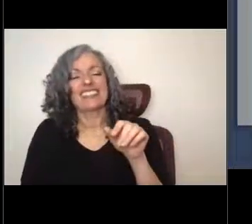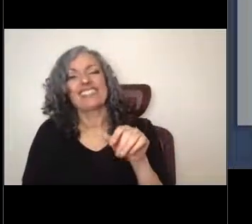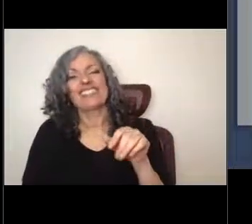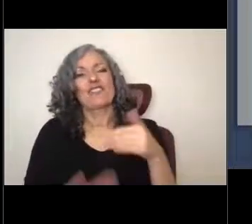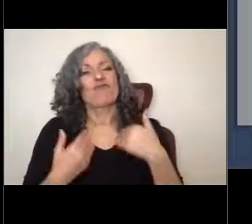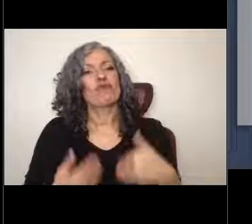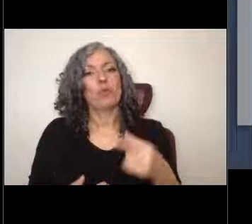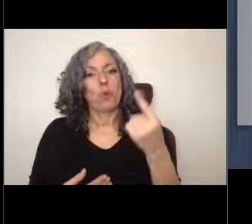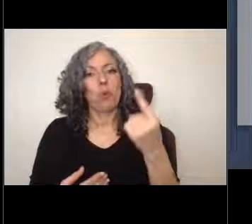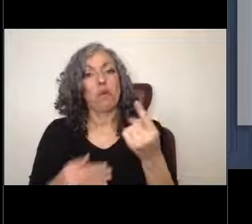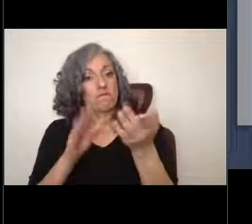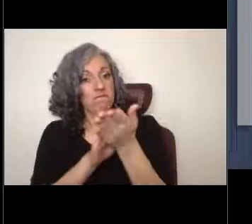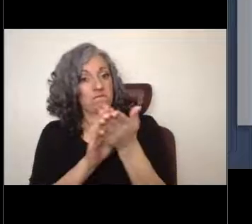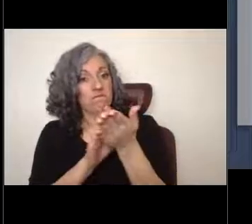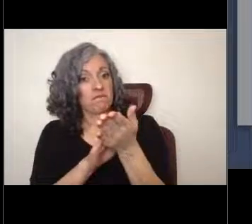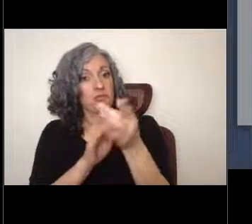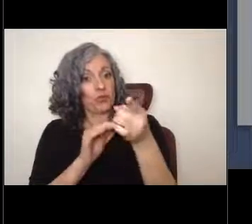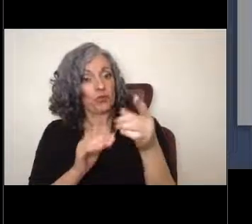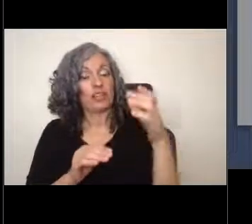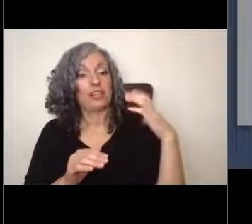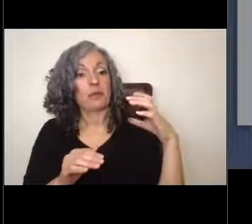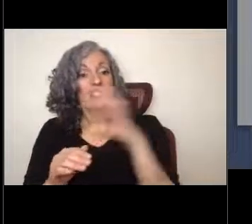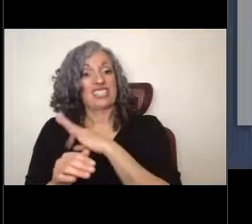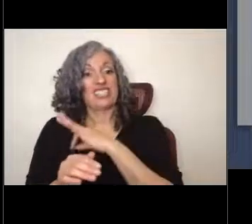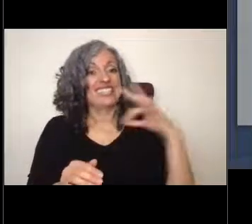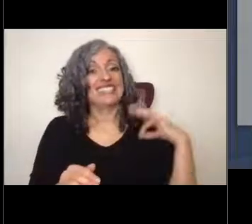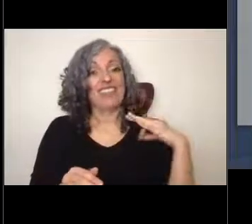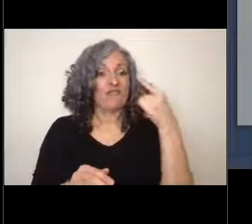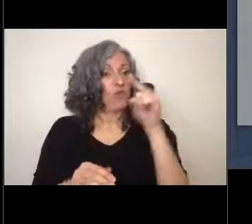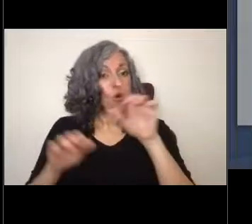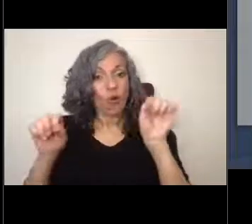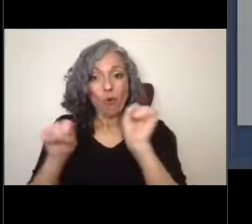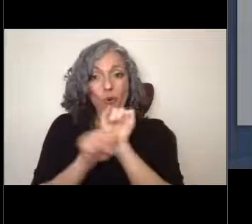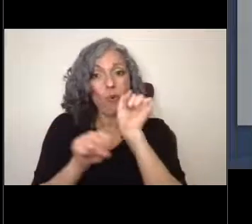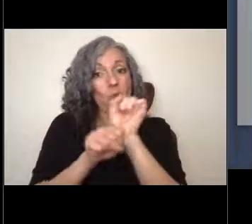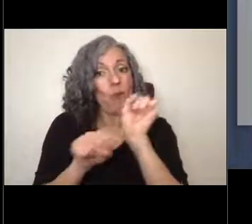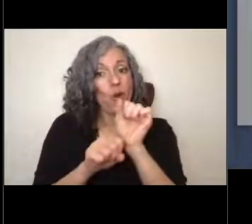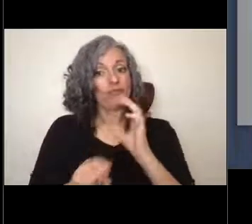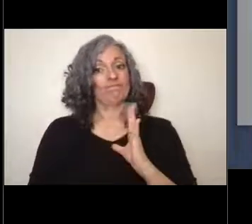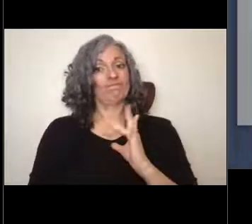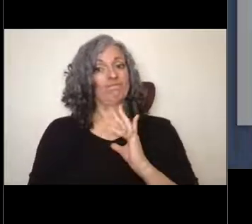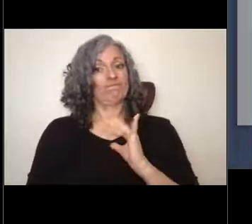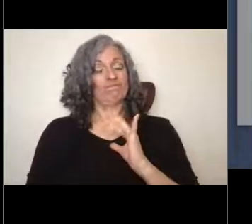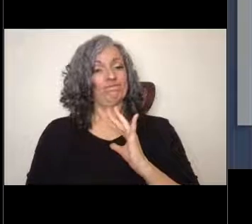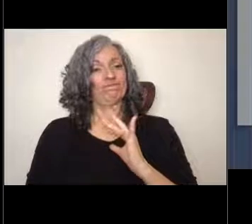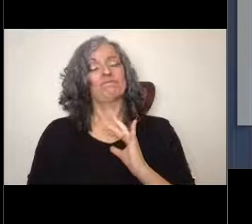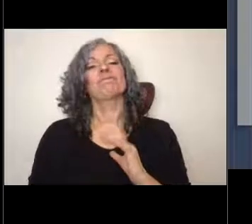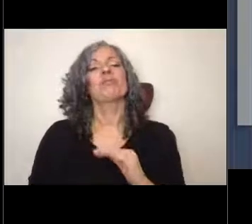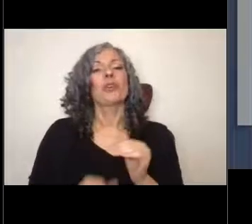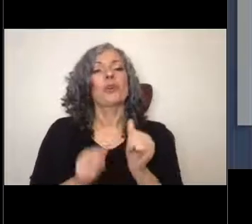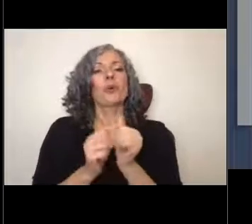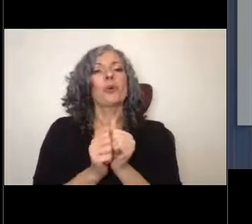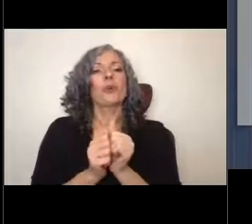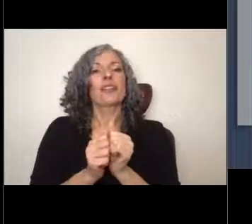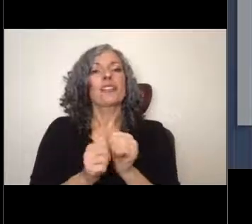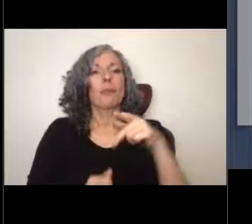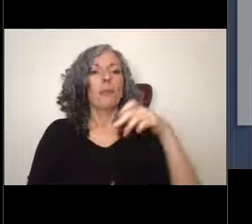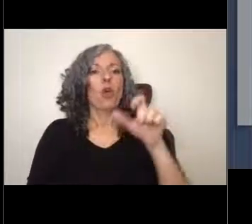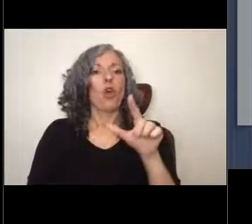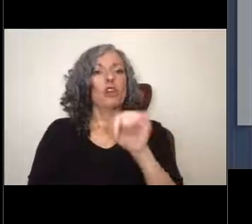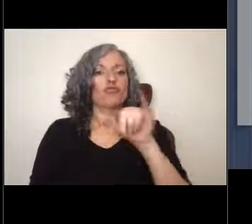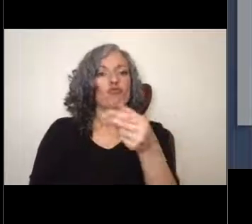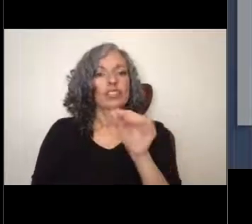want to commend commission staff for all their fine work this year. It's been a pleasure to work with the executive director, with Paul, with Justin, with the